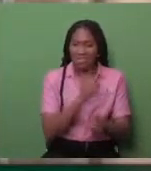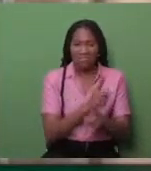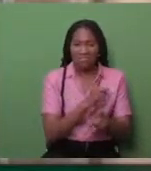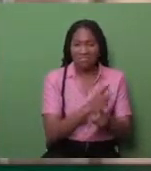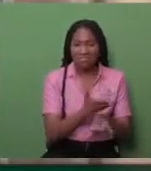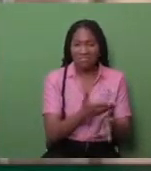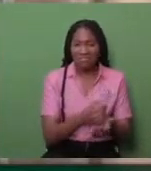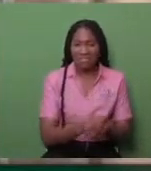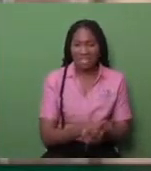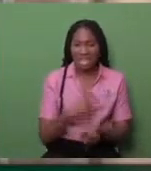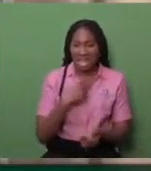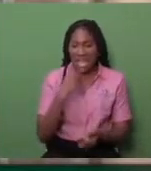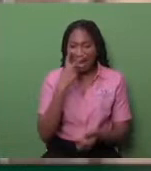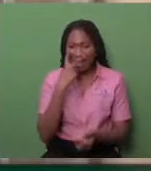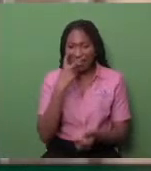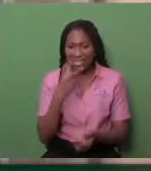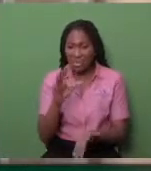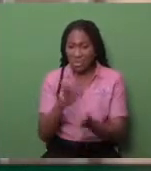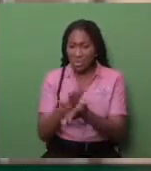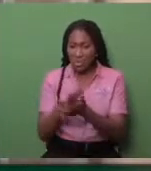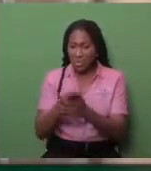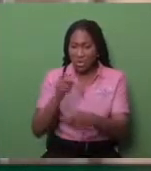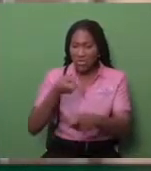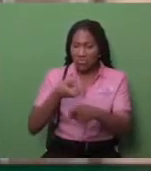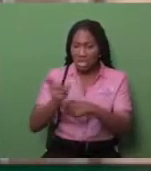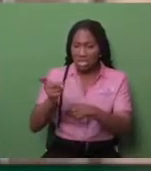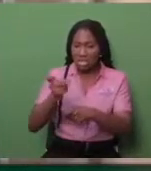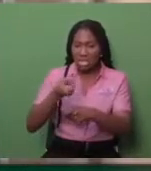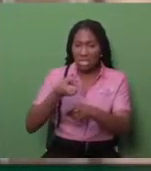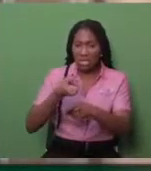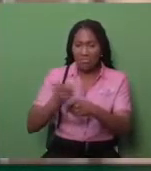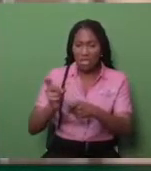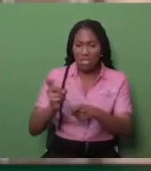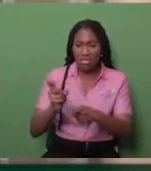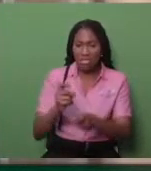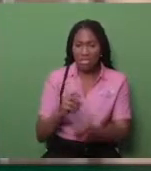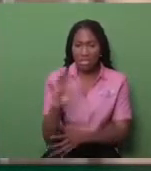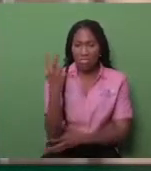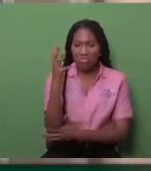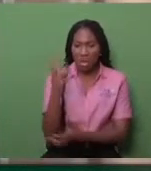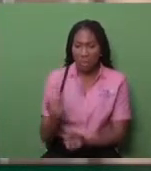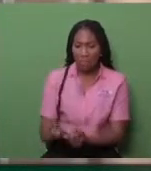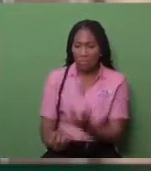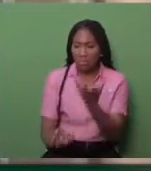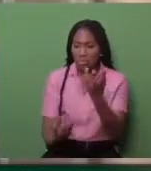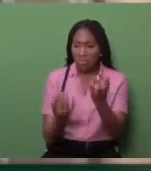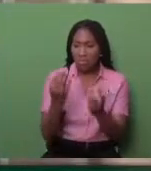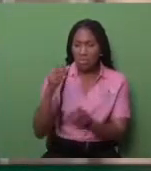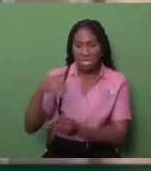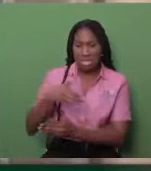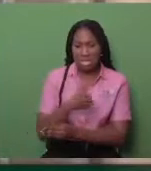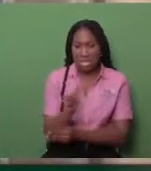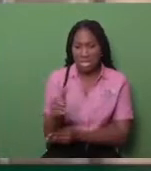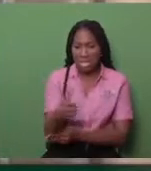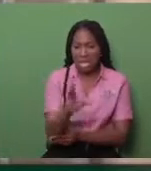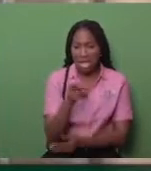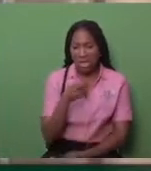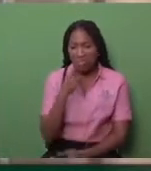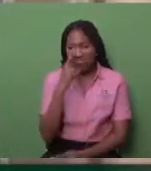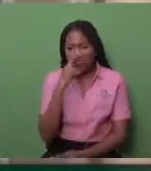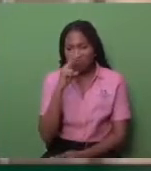to rot, overgrown with bushes, inhabited by snakes and rats and vermin and